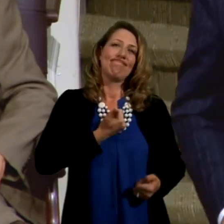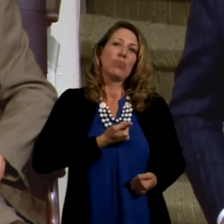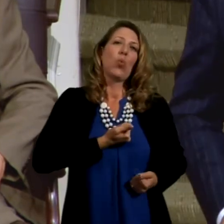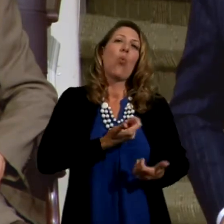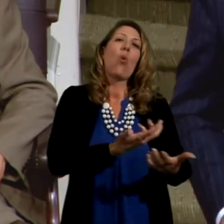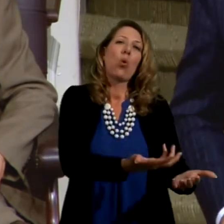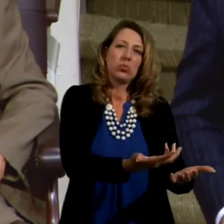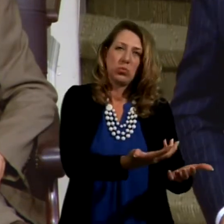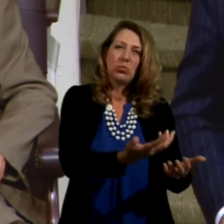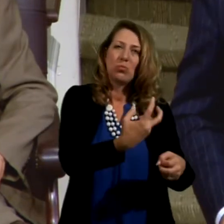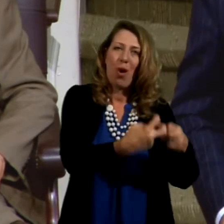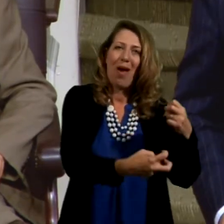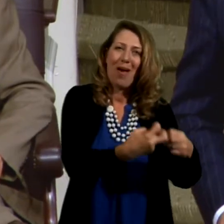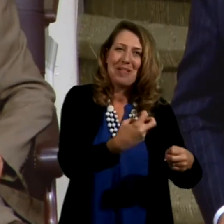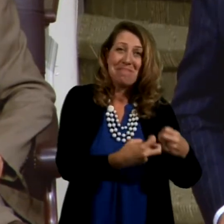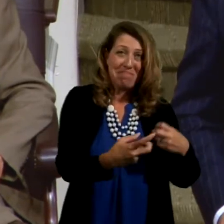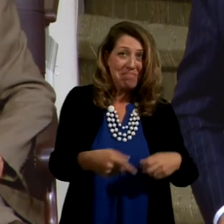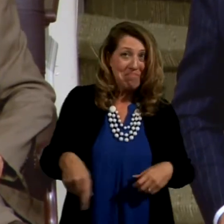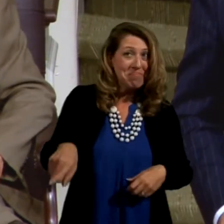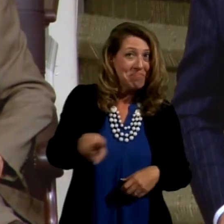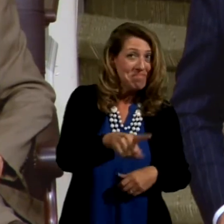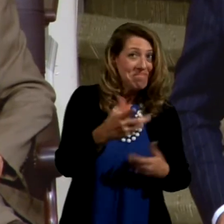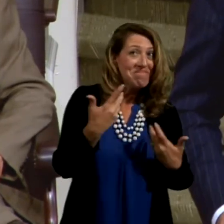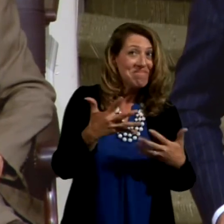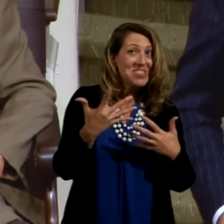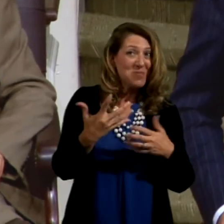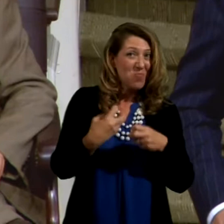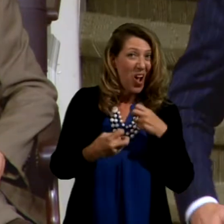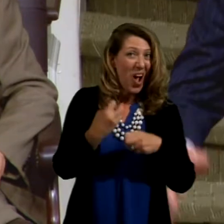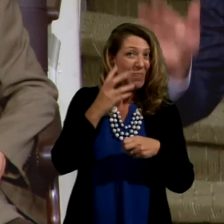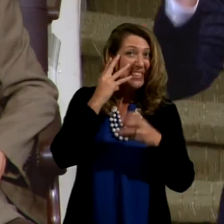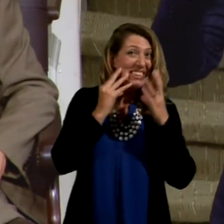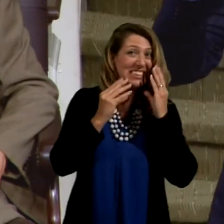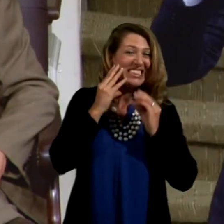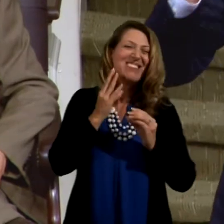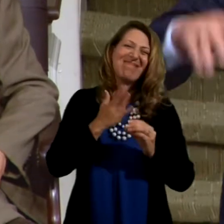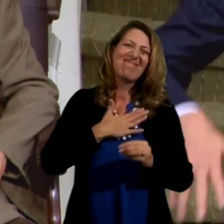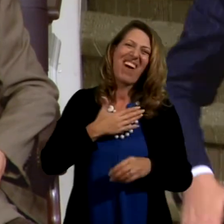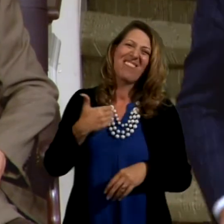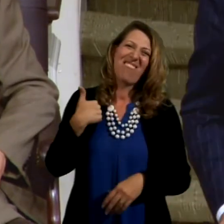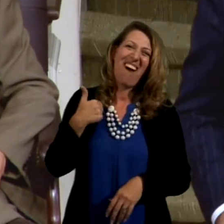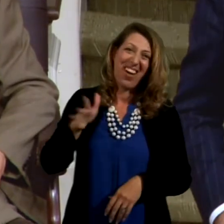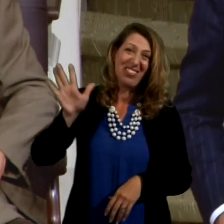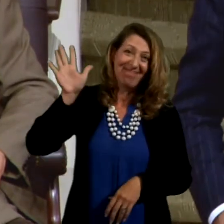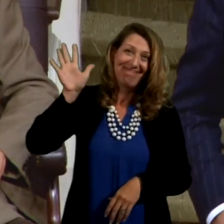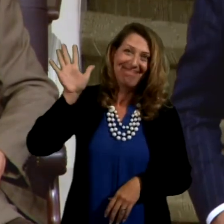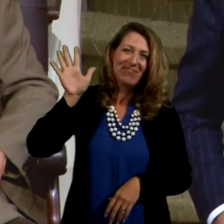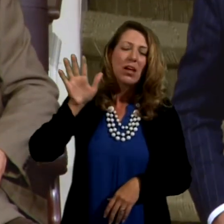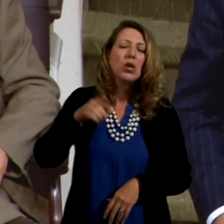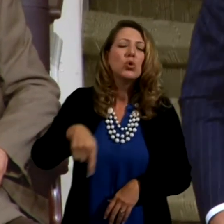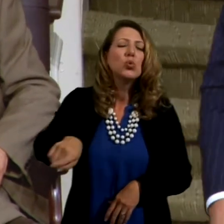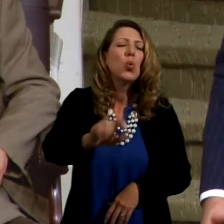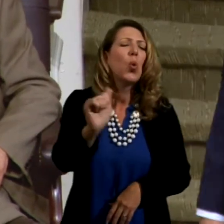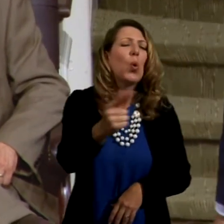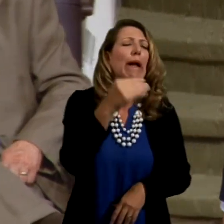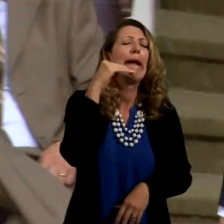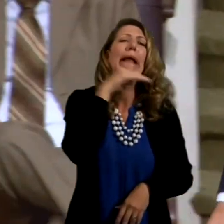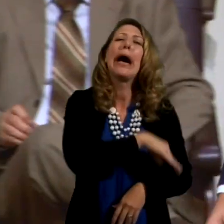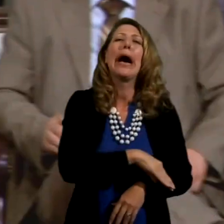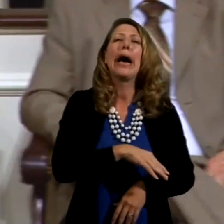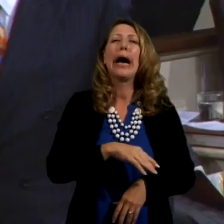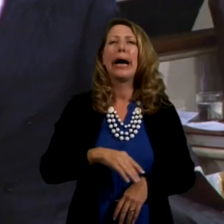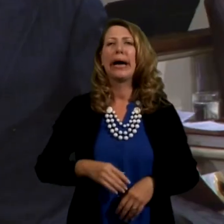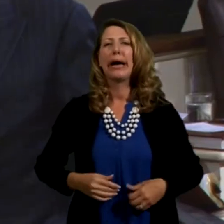self-created. How many have ever gone through a problem and it was totally your fault you were in that problem, okay? And the rest of you are a bunch of liars. I'm telling you that right